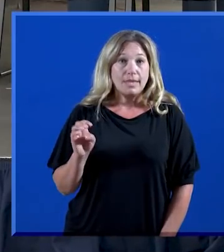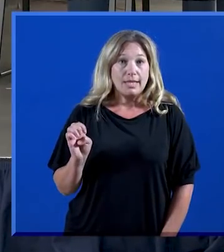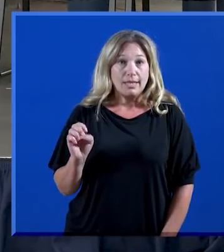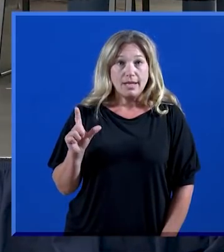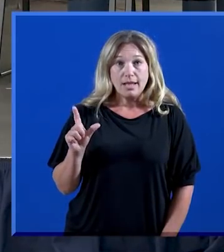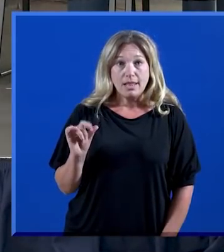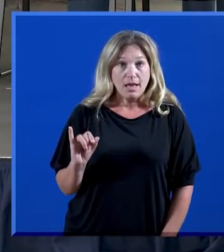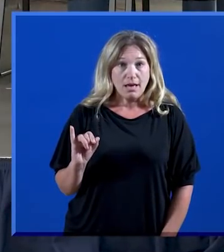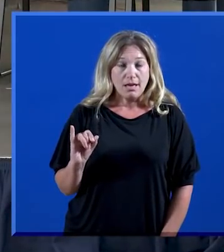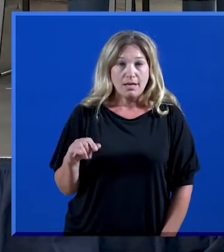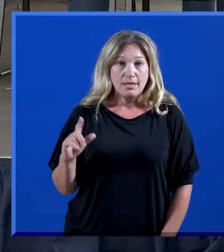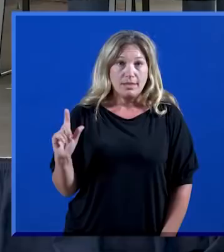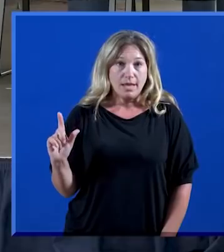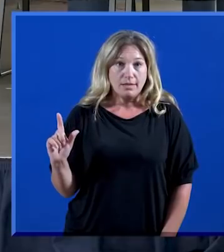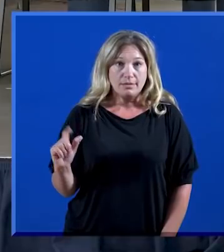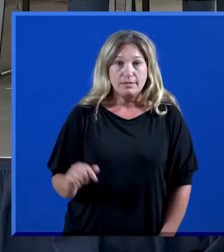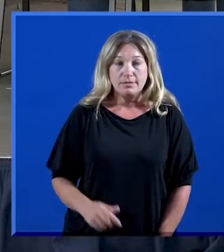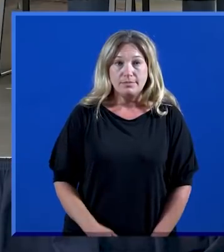Eli Lennett.